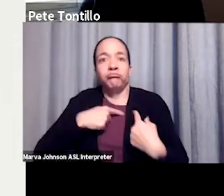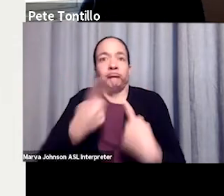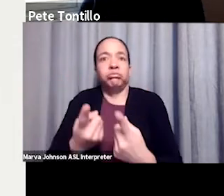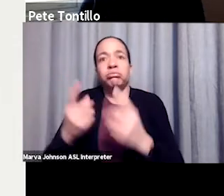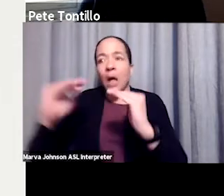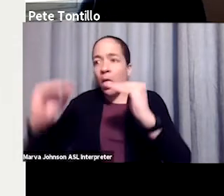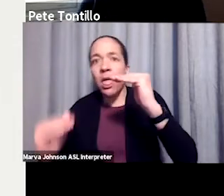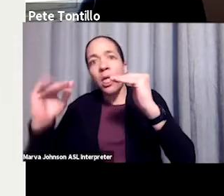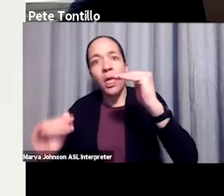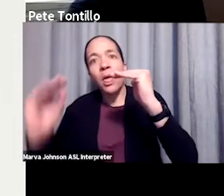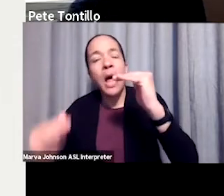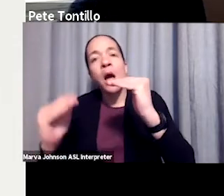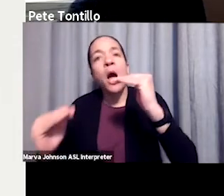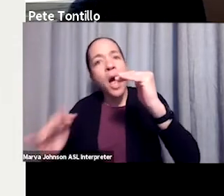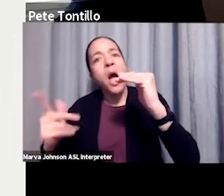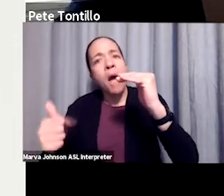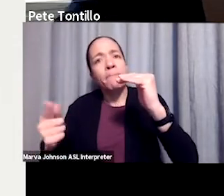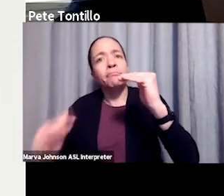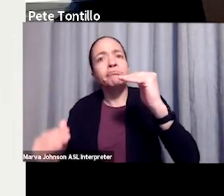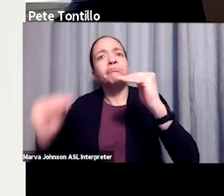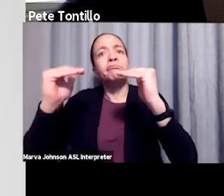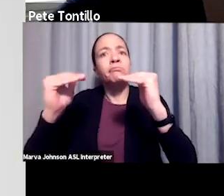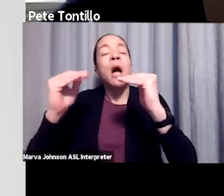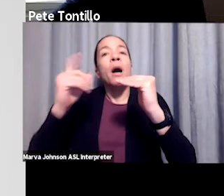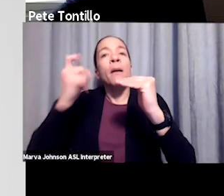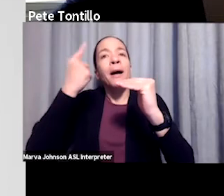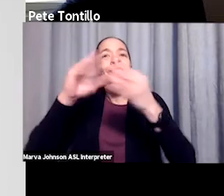America that open their eyes to those principles and values.